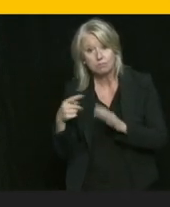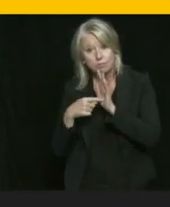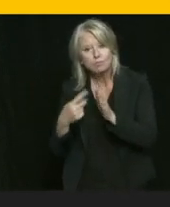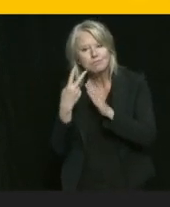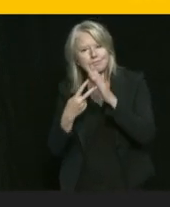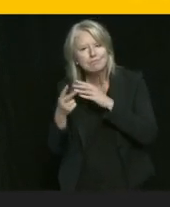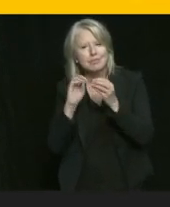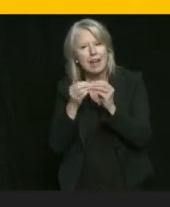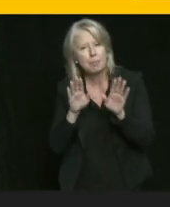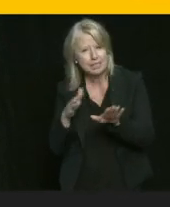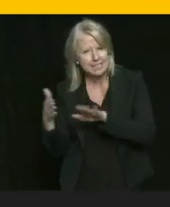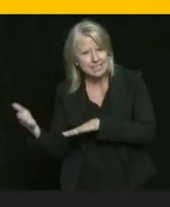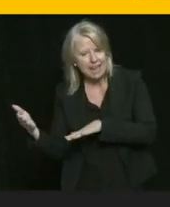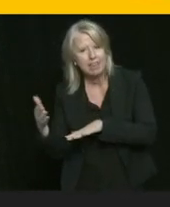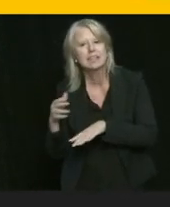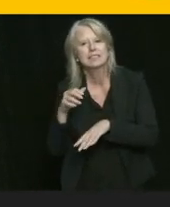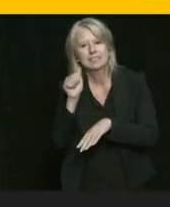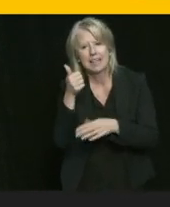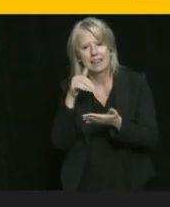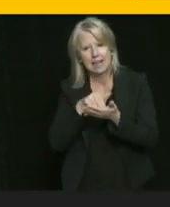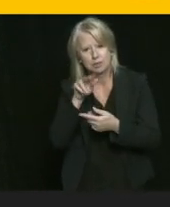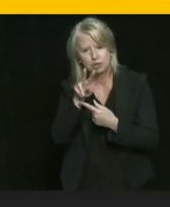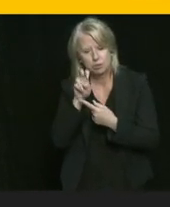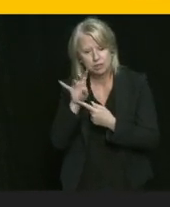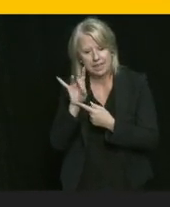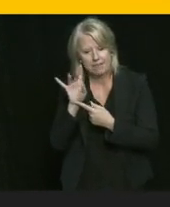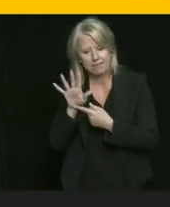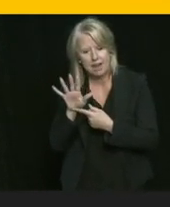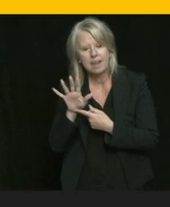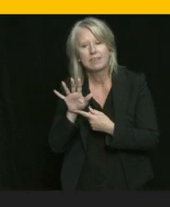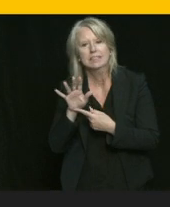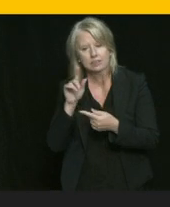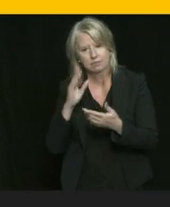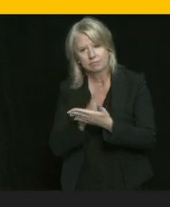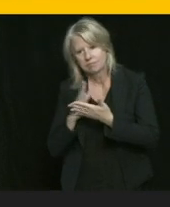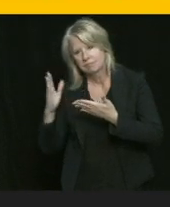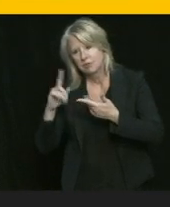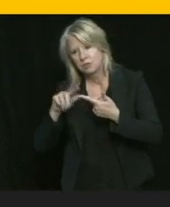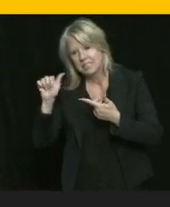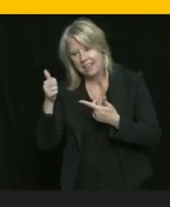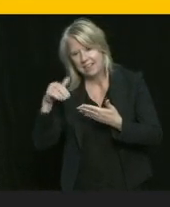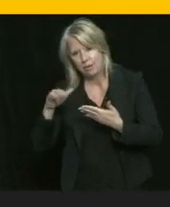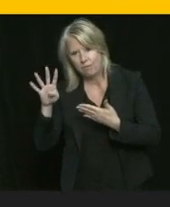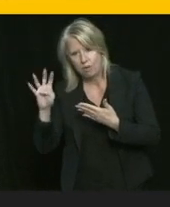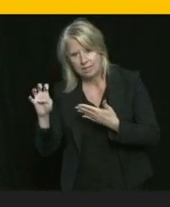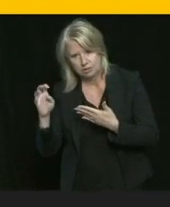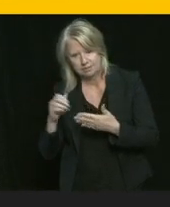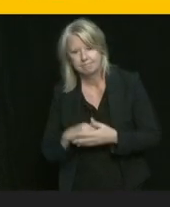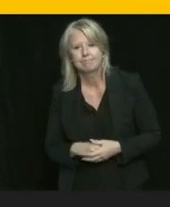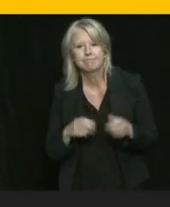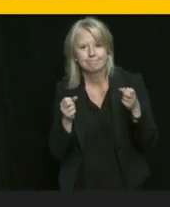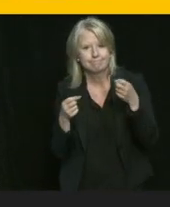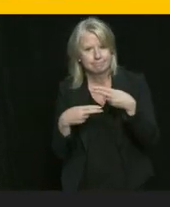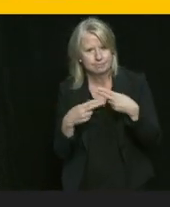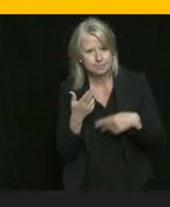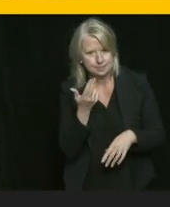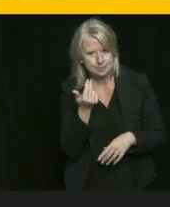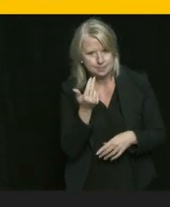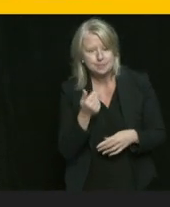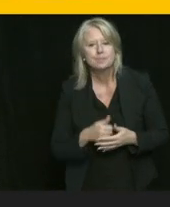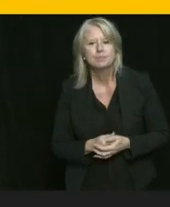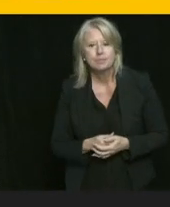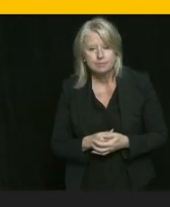could be in the range of 10,285 to 10,400. Slide 13. This graph shows